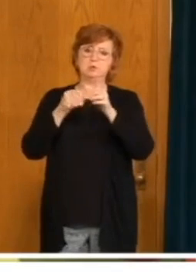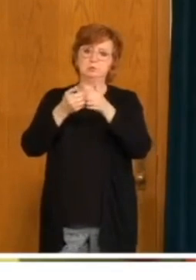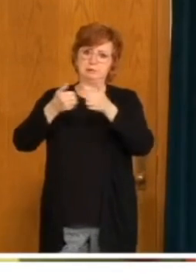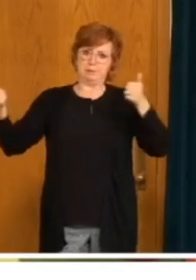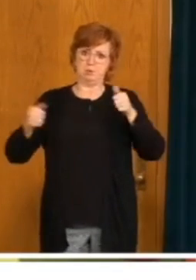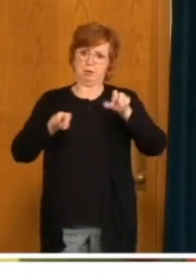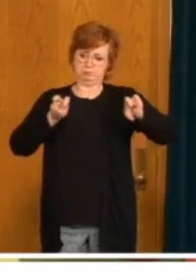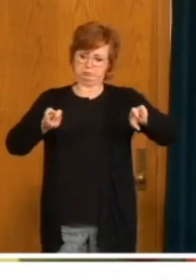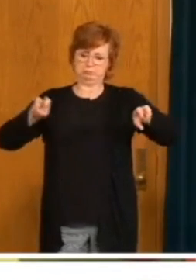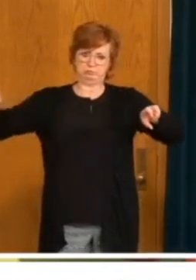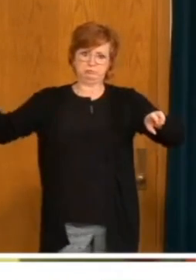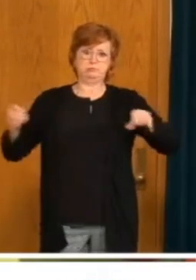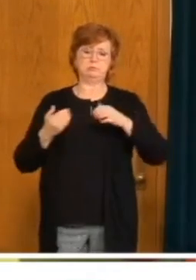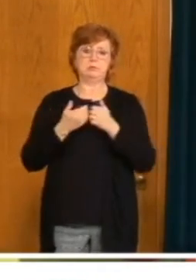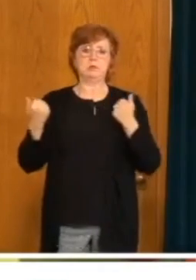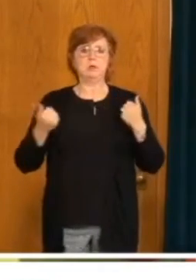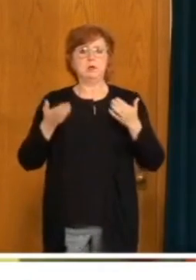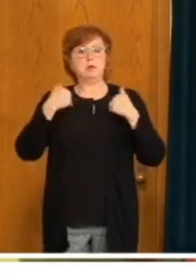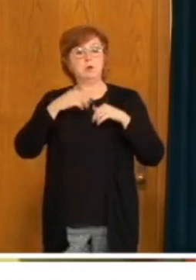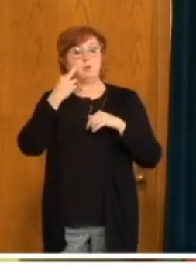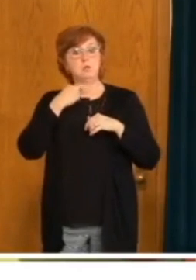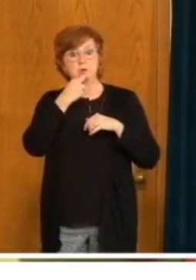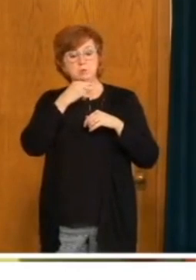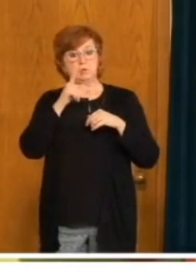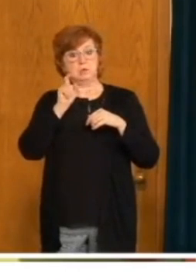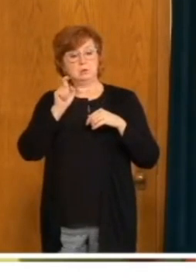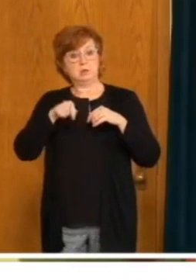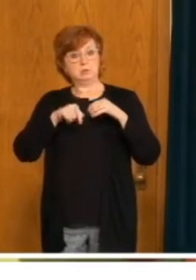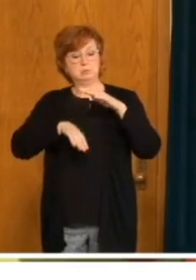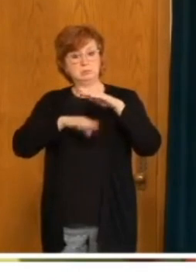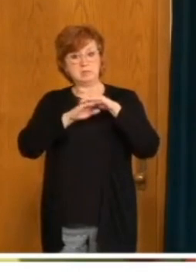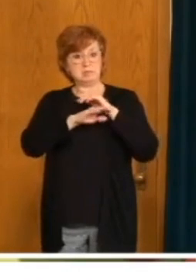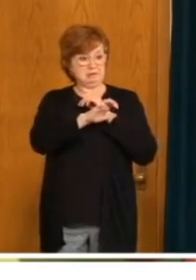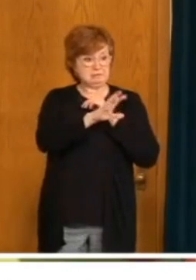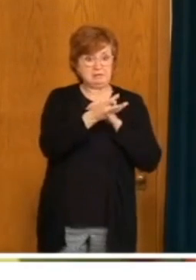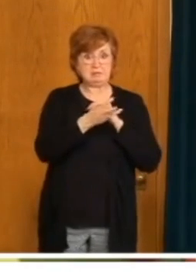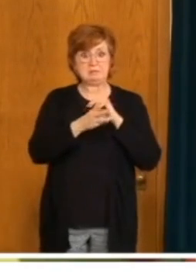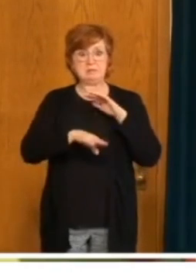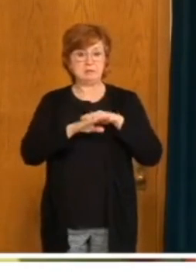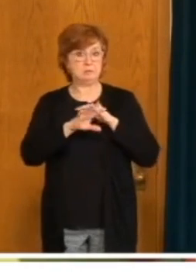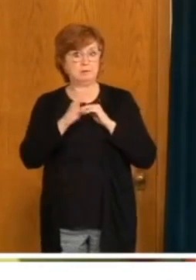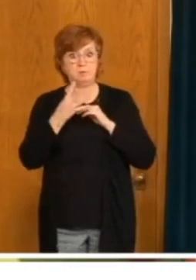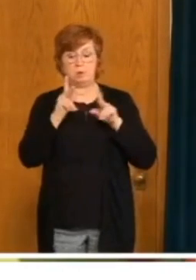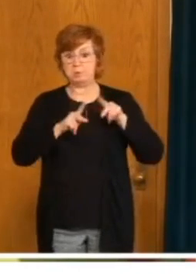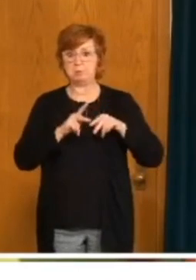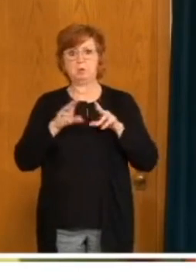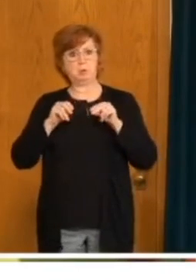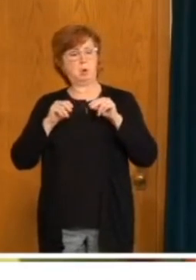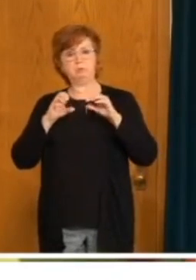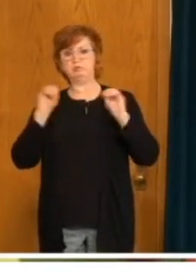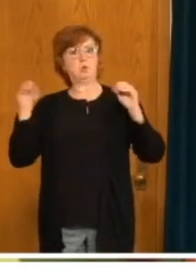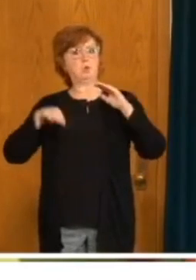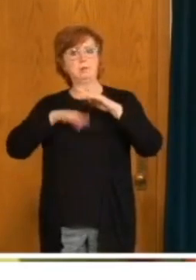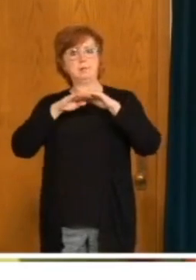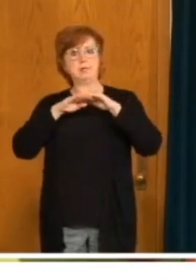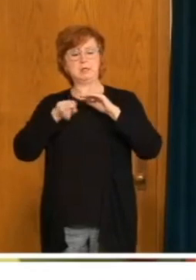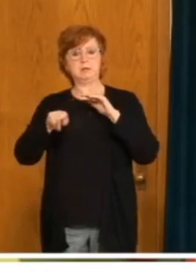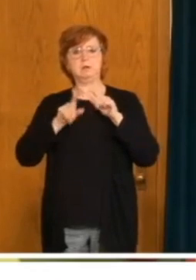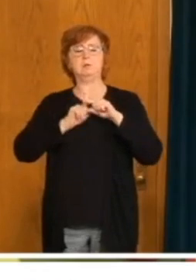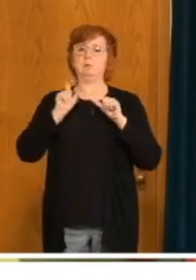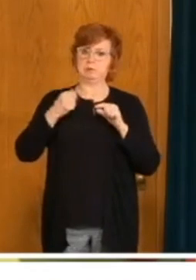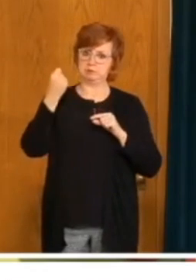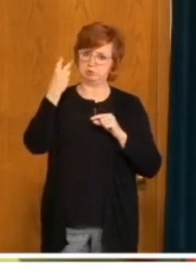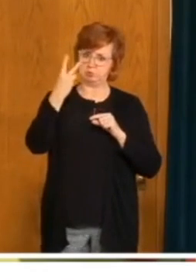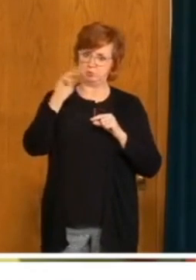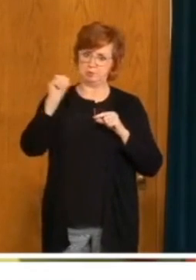table size limits on restaurants, but they must maintain 2 meters between their tables or physical distancing.